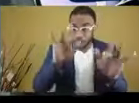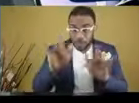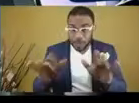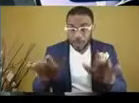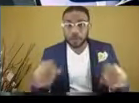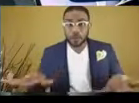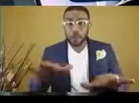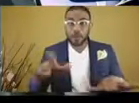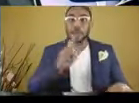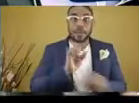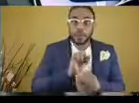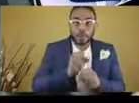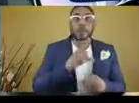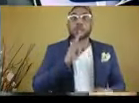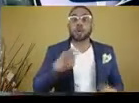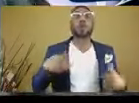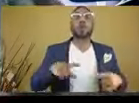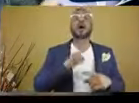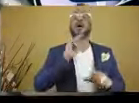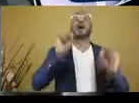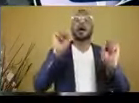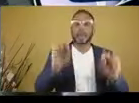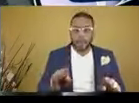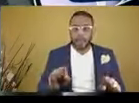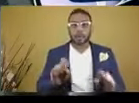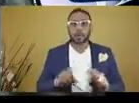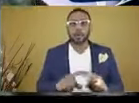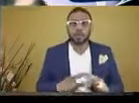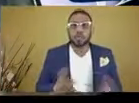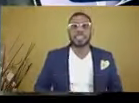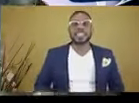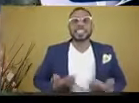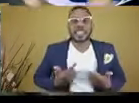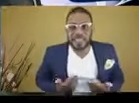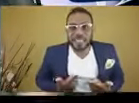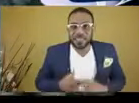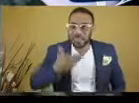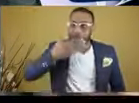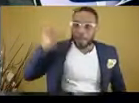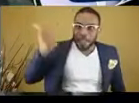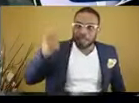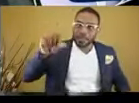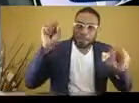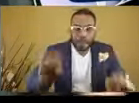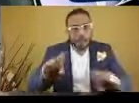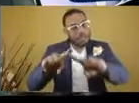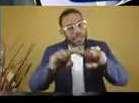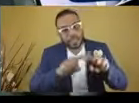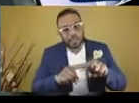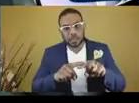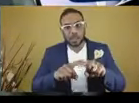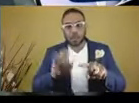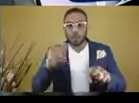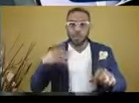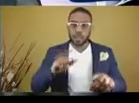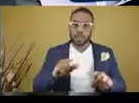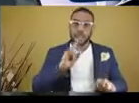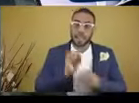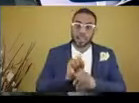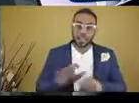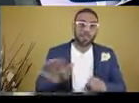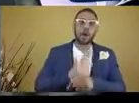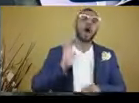to literally make sure that we are able to live in the best possible conditions so that we can actually fulfill